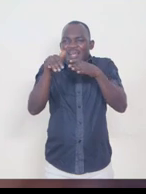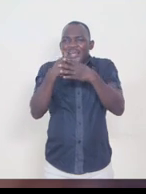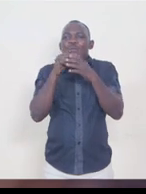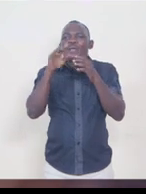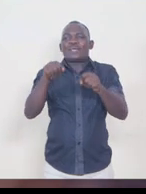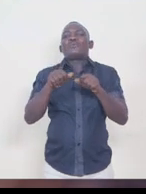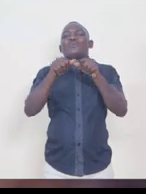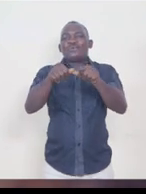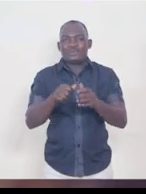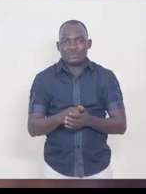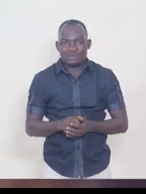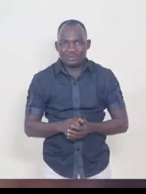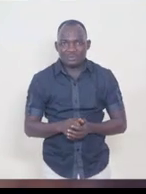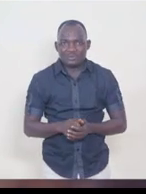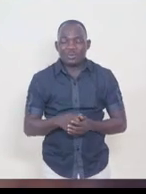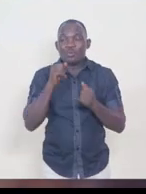go.